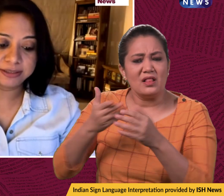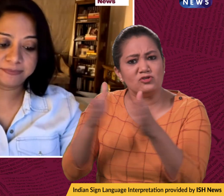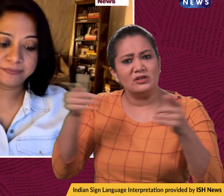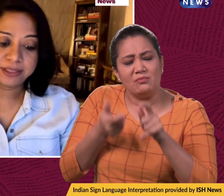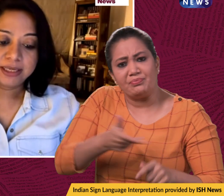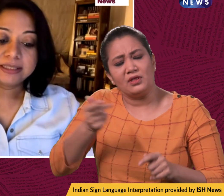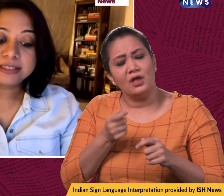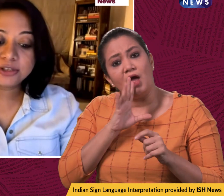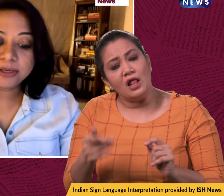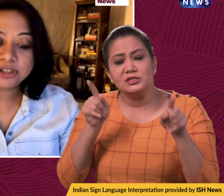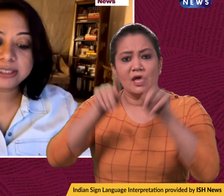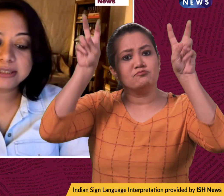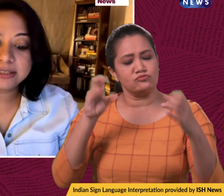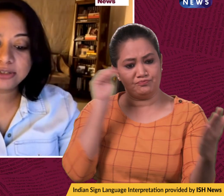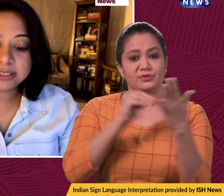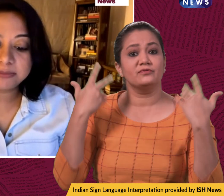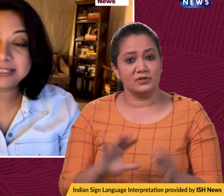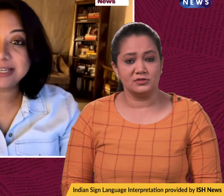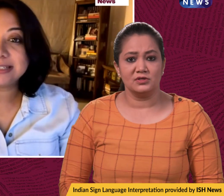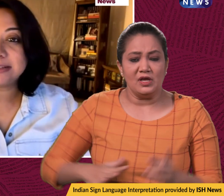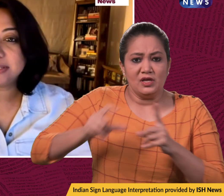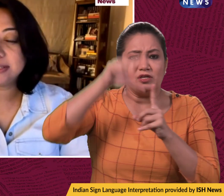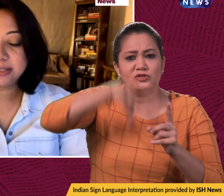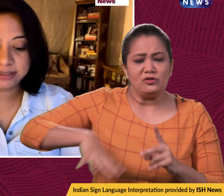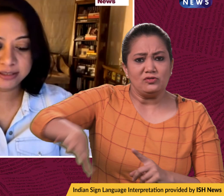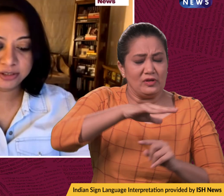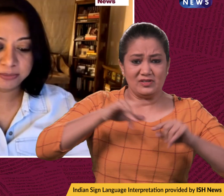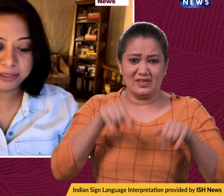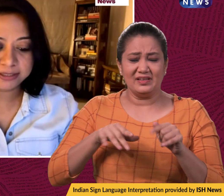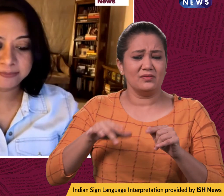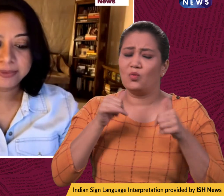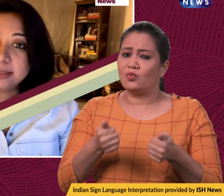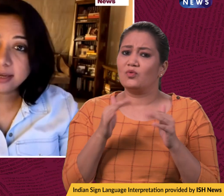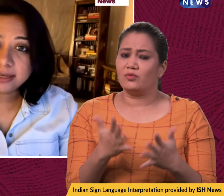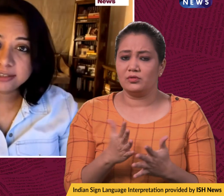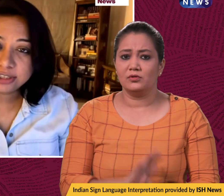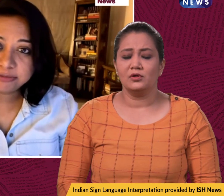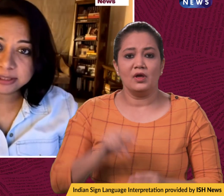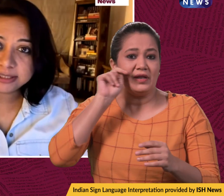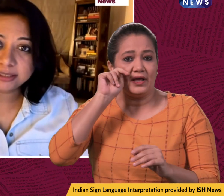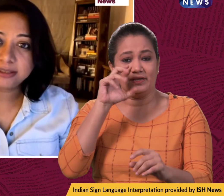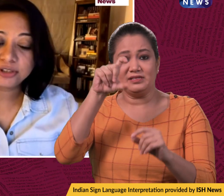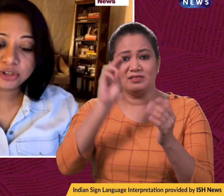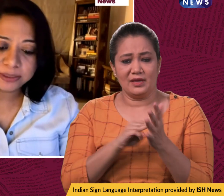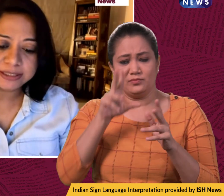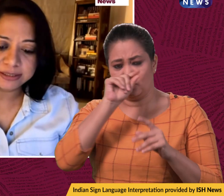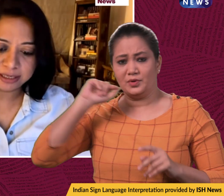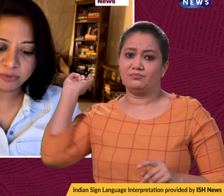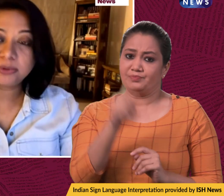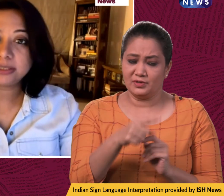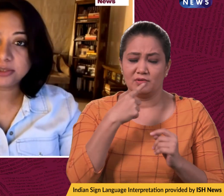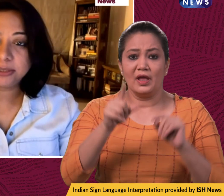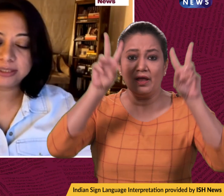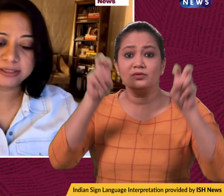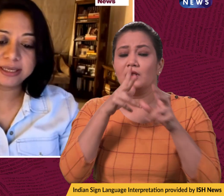civilians. The situation in the district has been tense ever since the incident took place. The Nagaland chief minister tweeted,